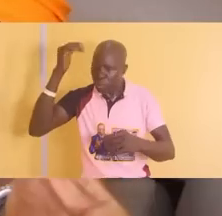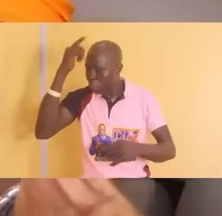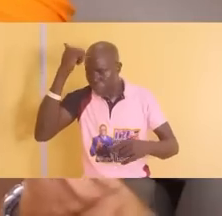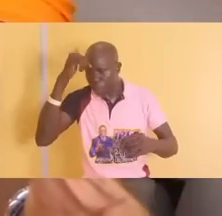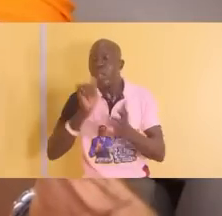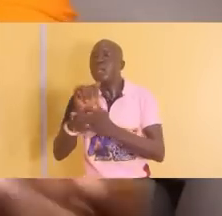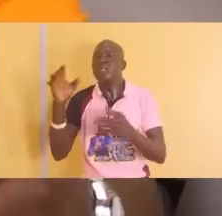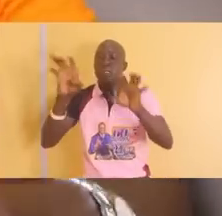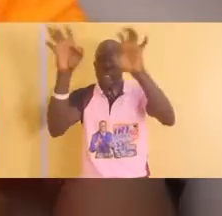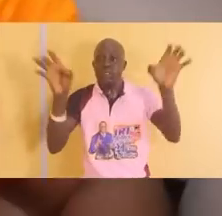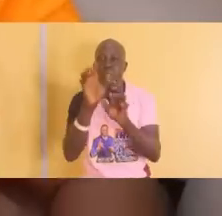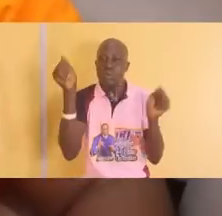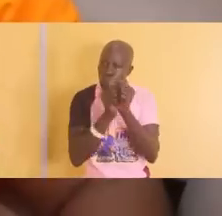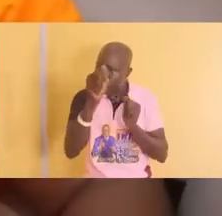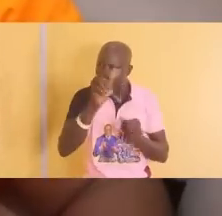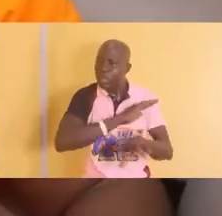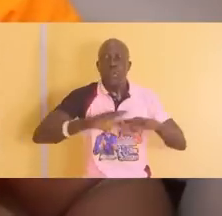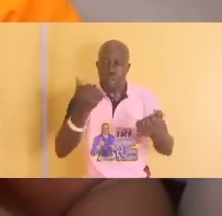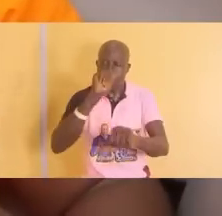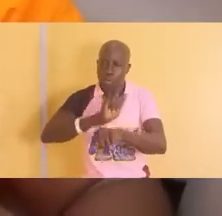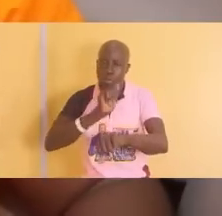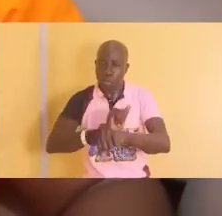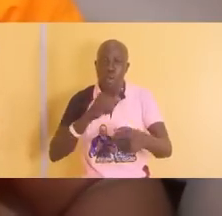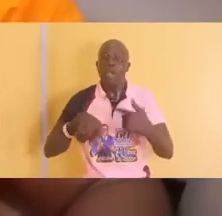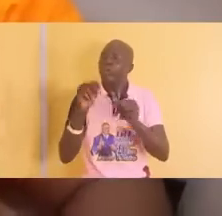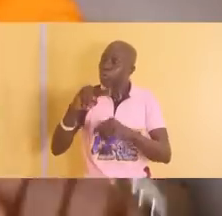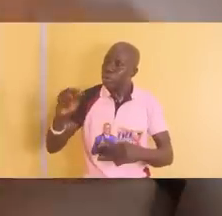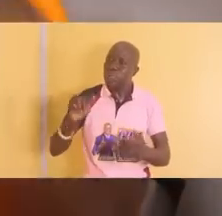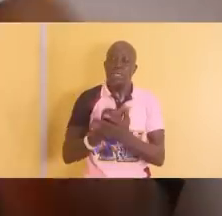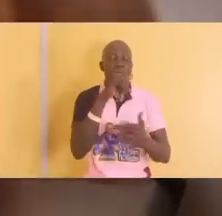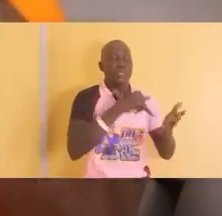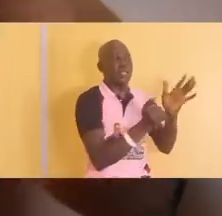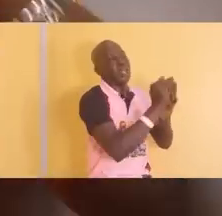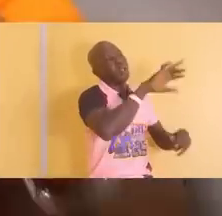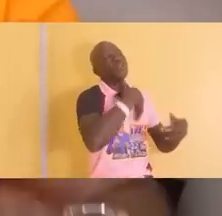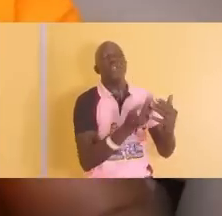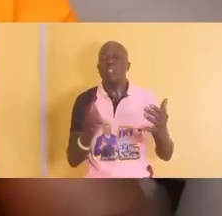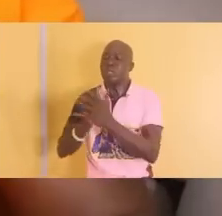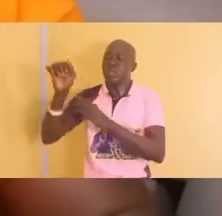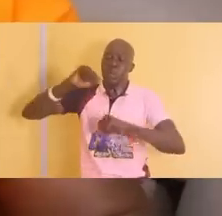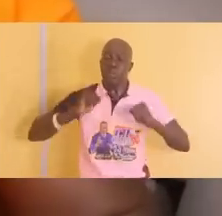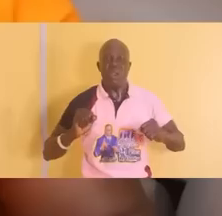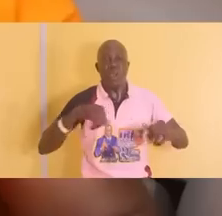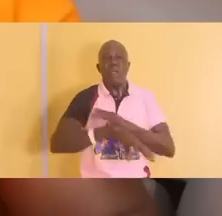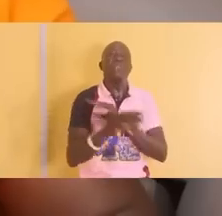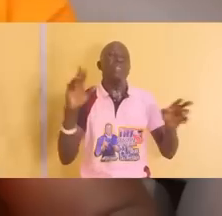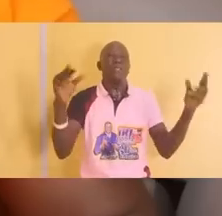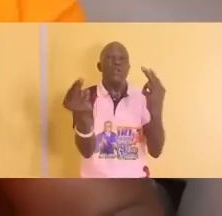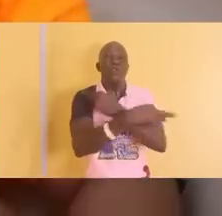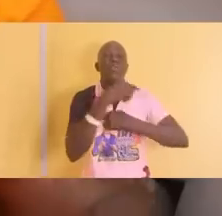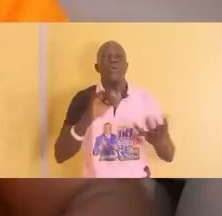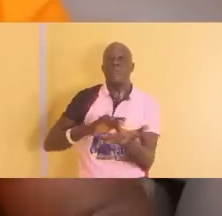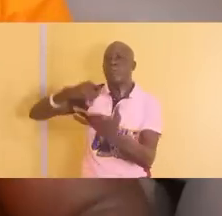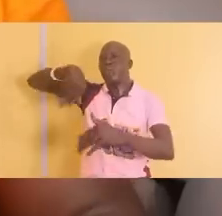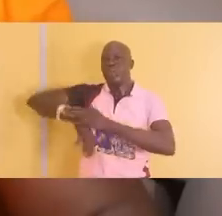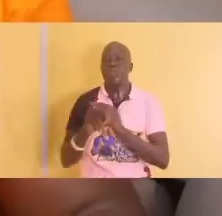use it. You have a certificate. You couldn't use it. You need this man. You need the power. That room of